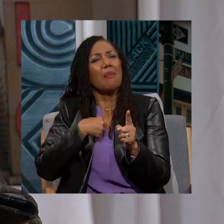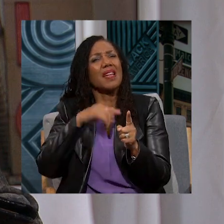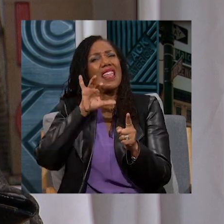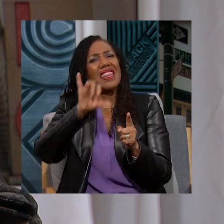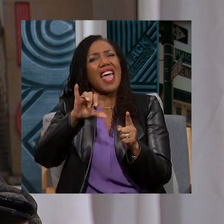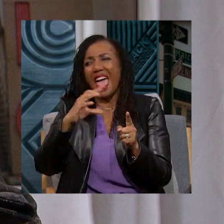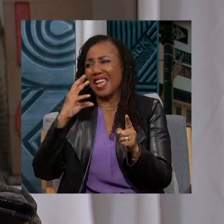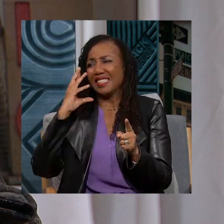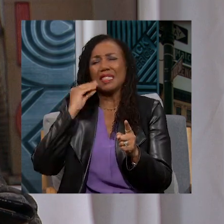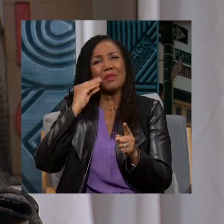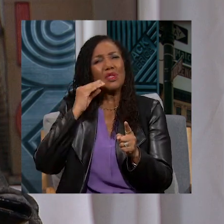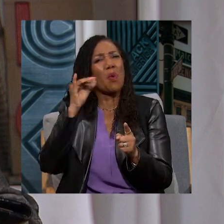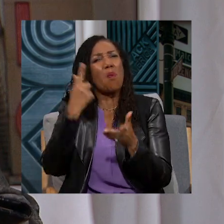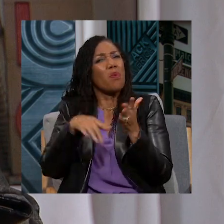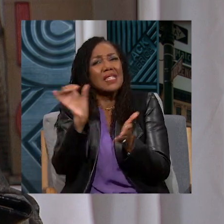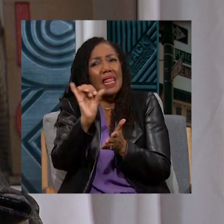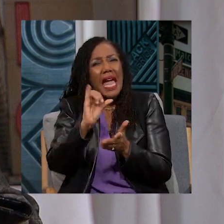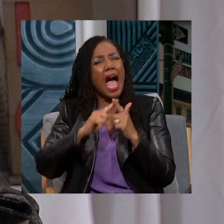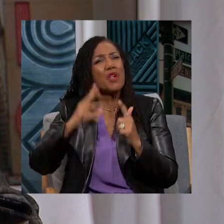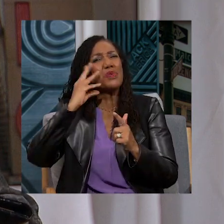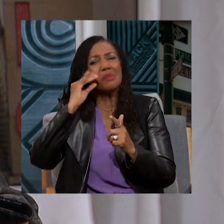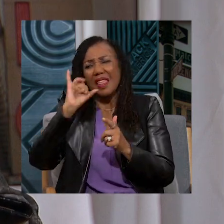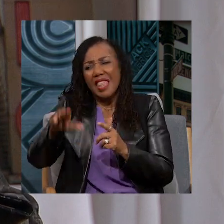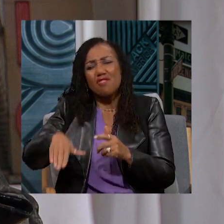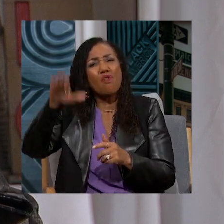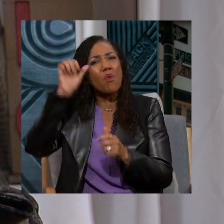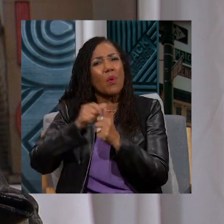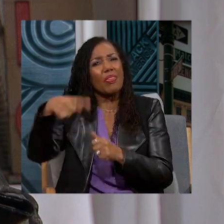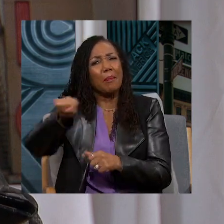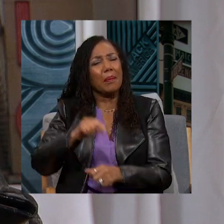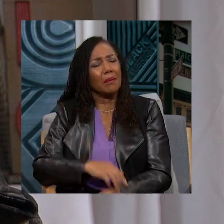was like, how you experienced that.